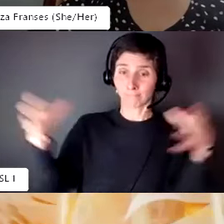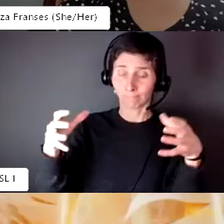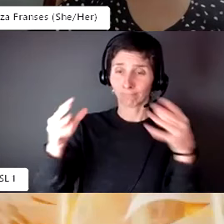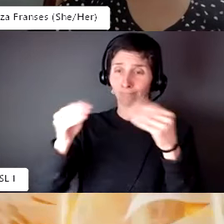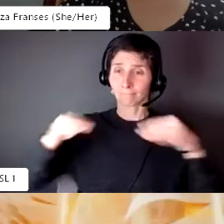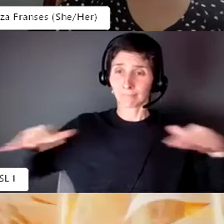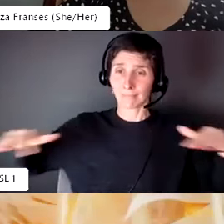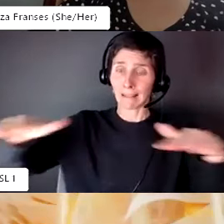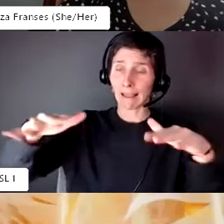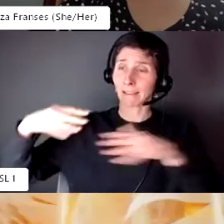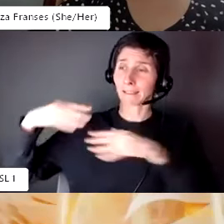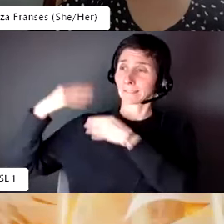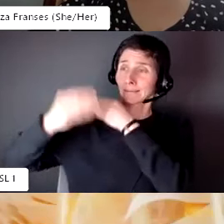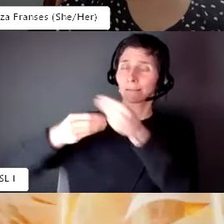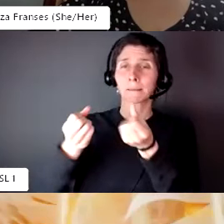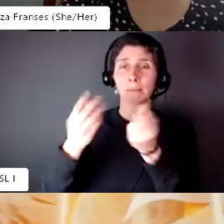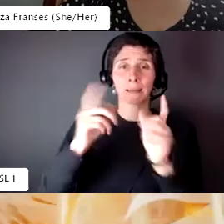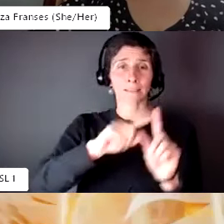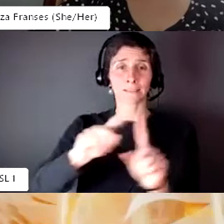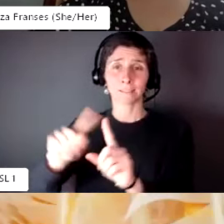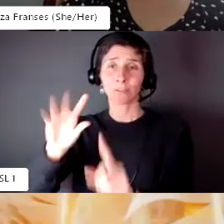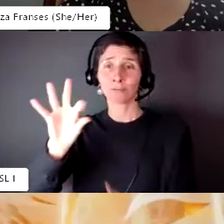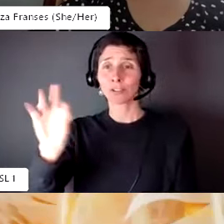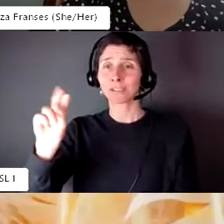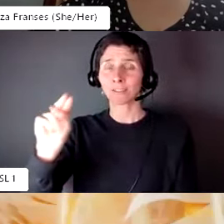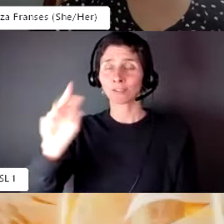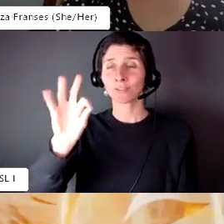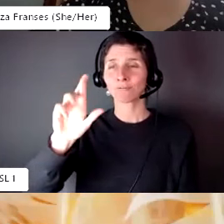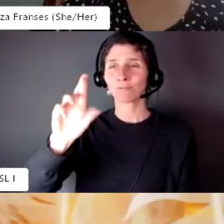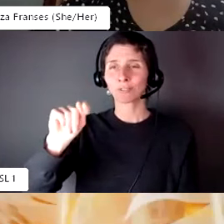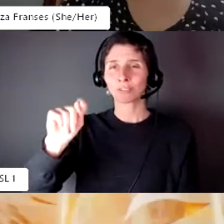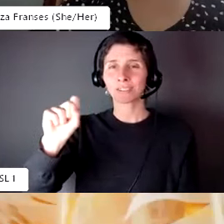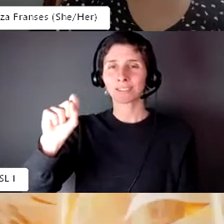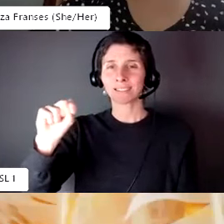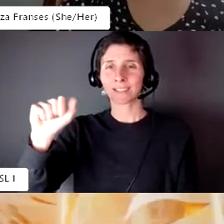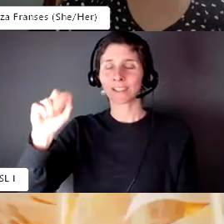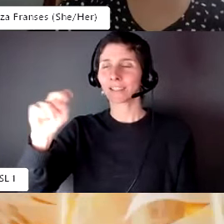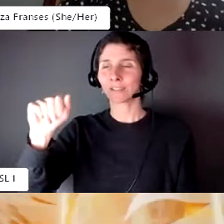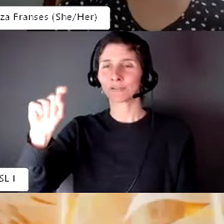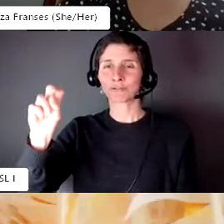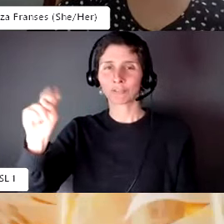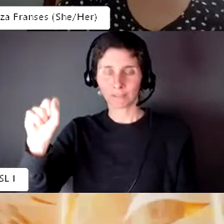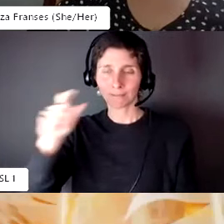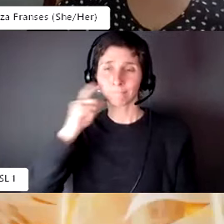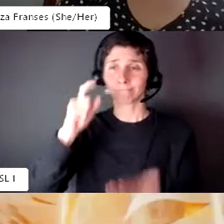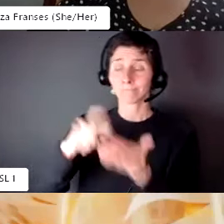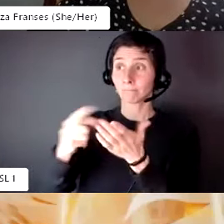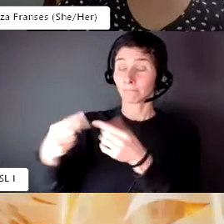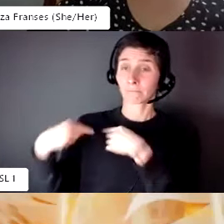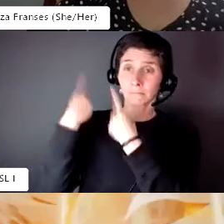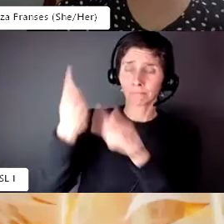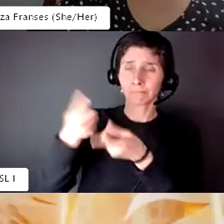a number of First Nations and acknowledge their stewardship of this land throughout the ages. We seek a